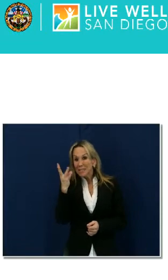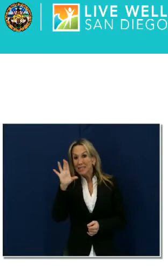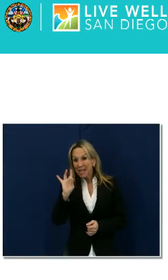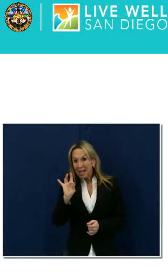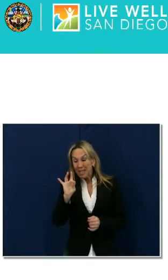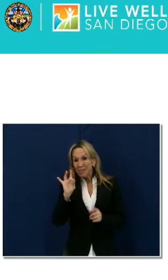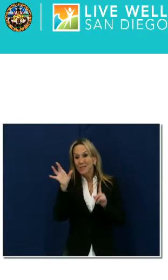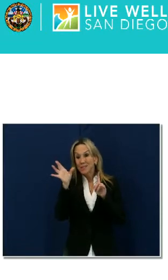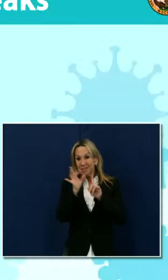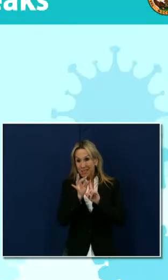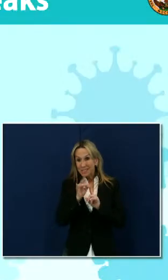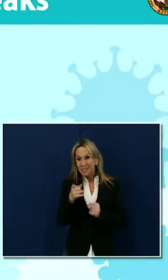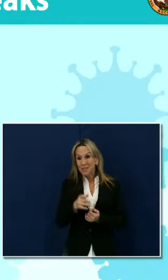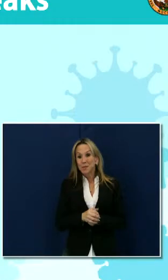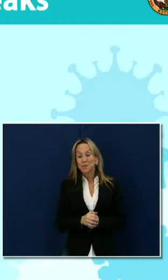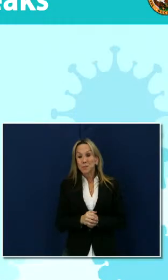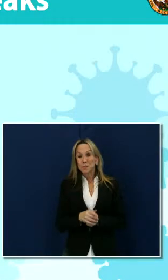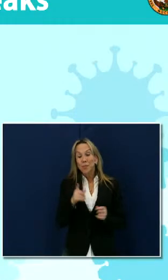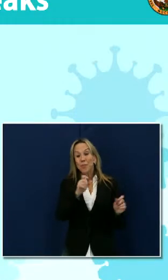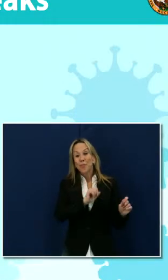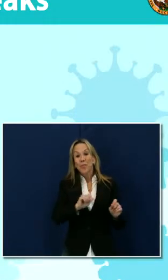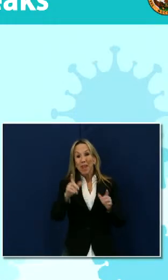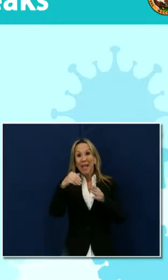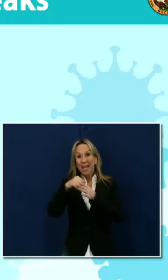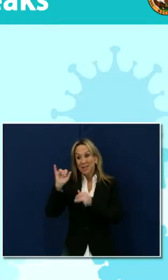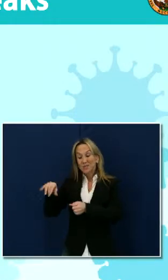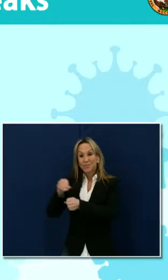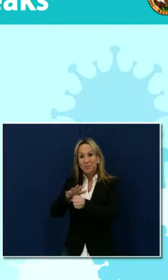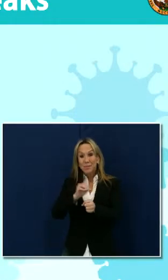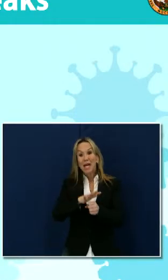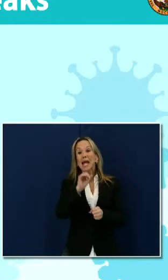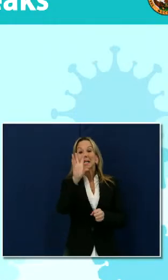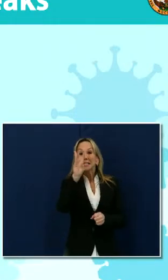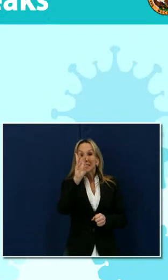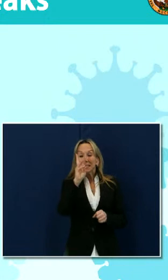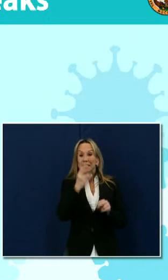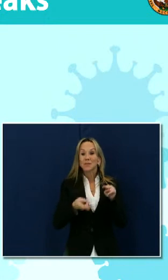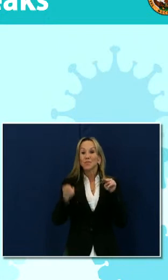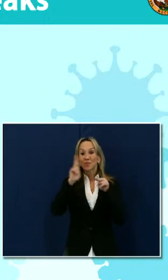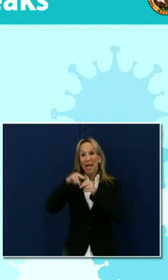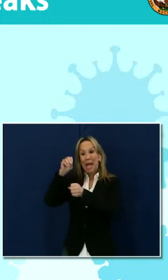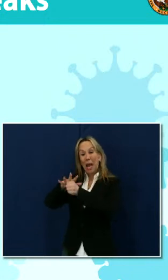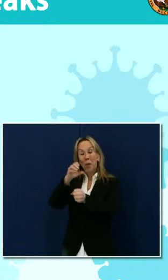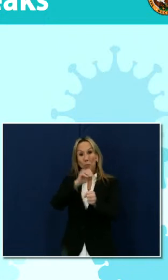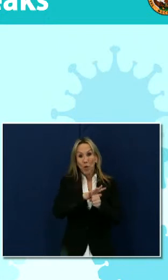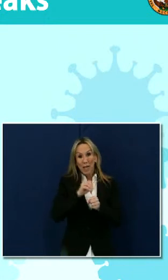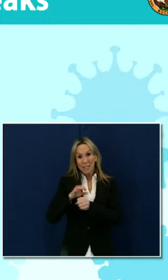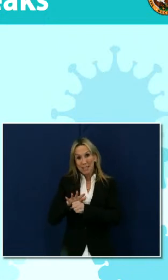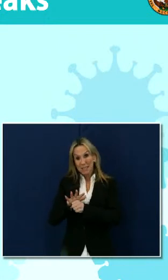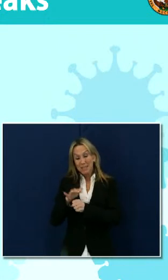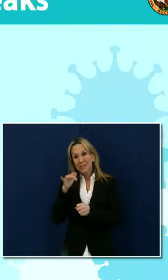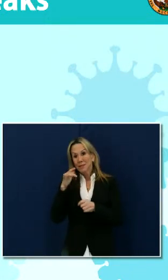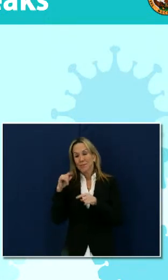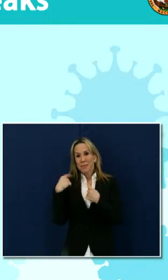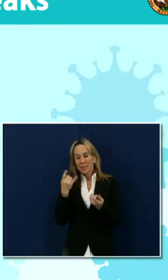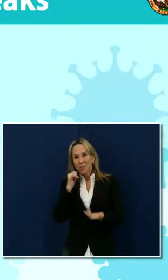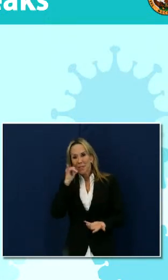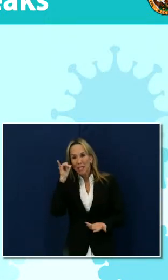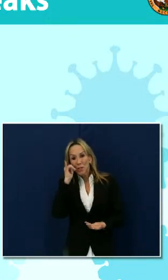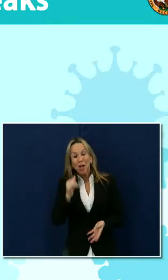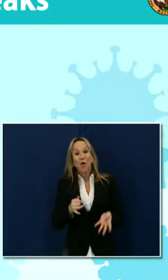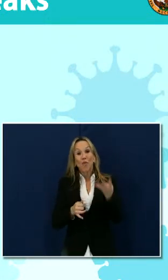in the next slide, there were 6 additional outbreaks reported from yesterday, which were in the following settings: 4